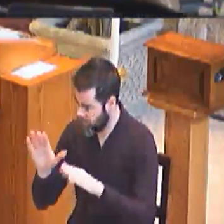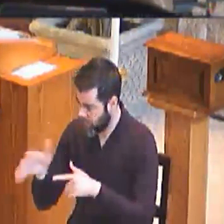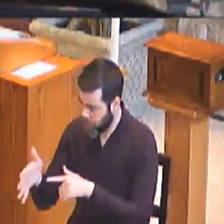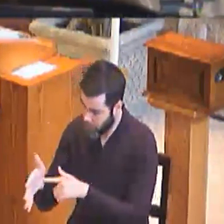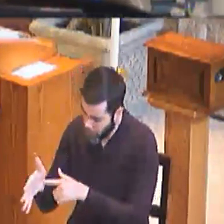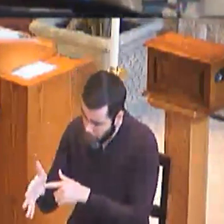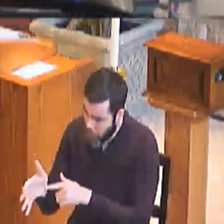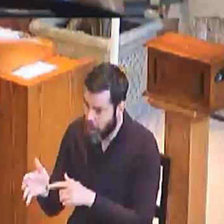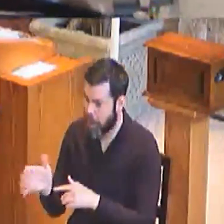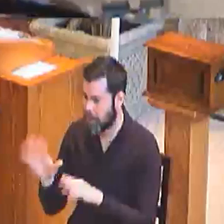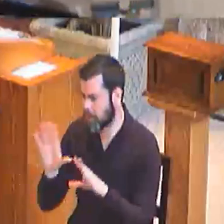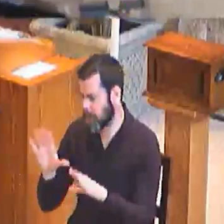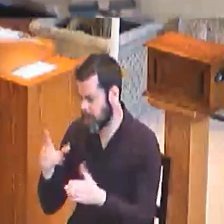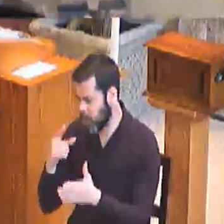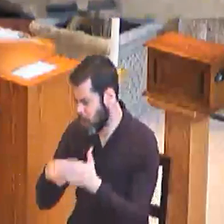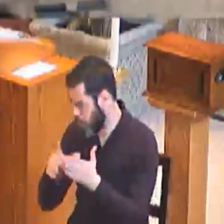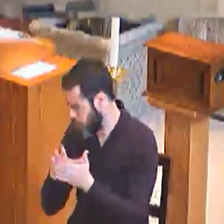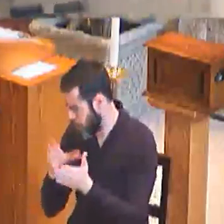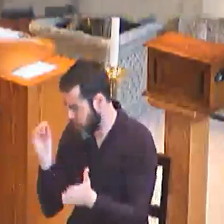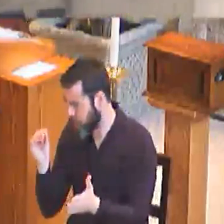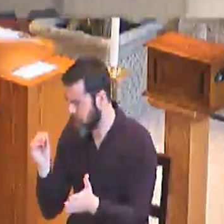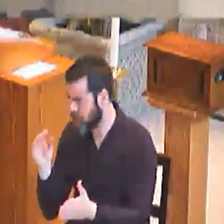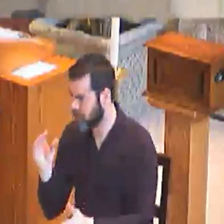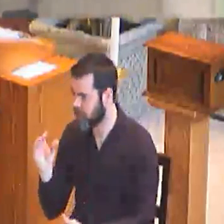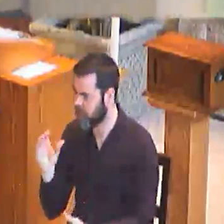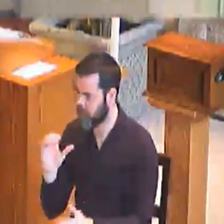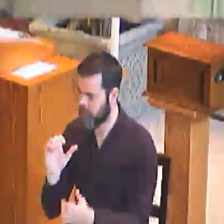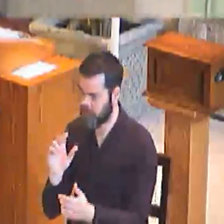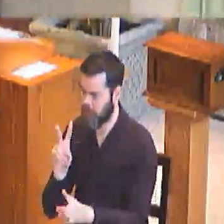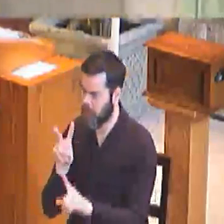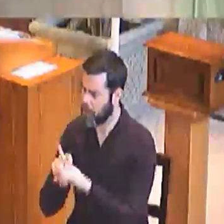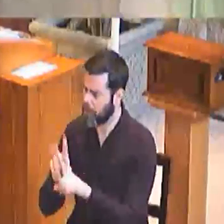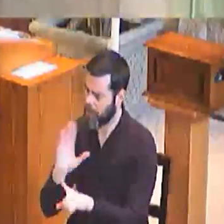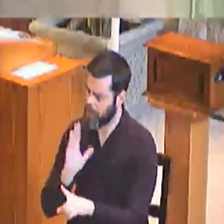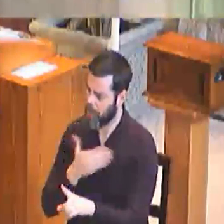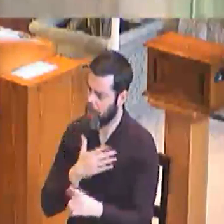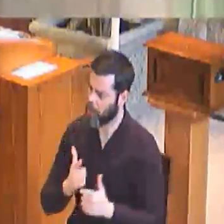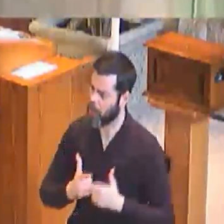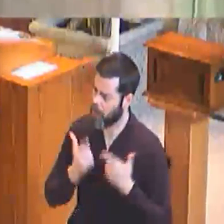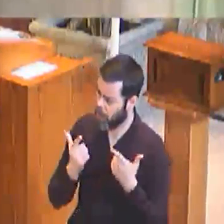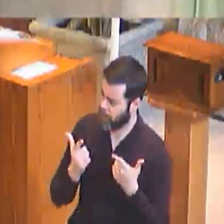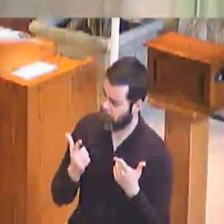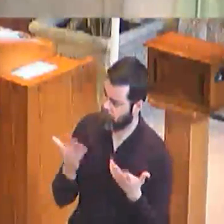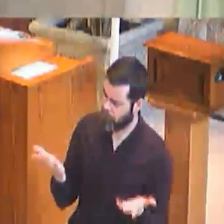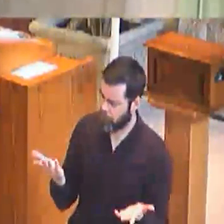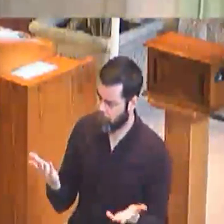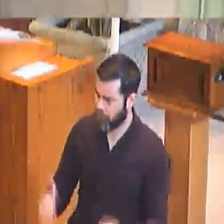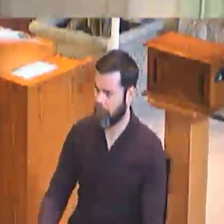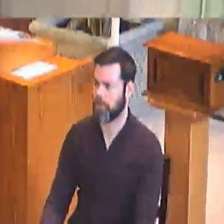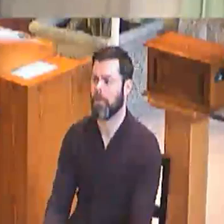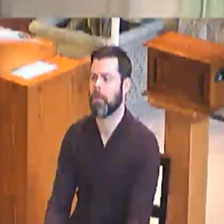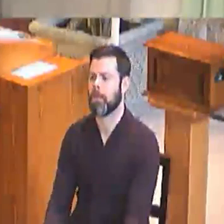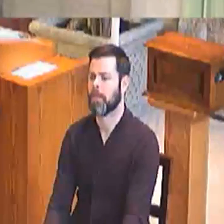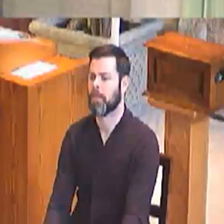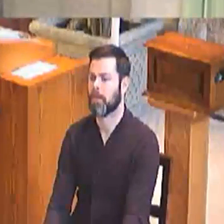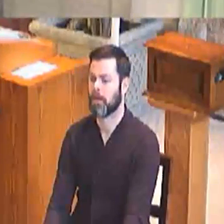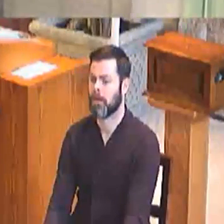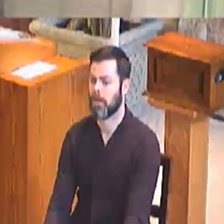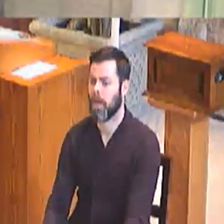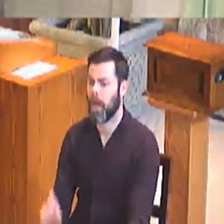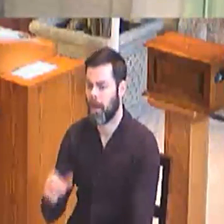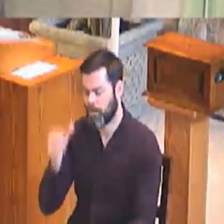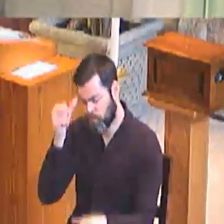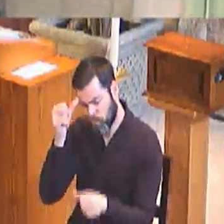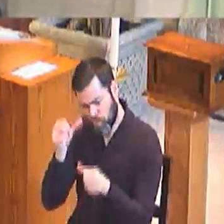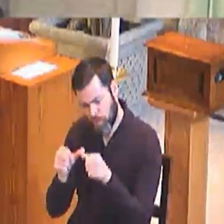you know, what can we learn from Palm Sunday in our own life? I think there's several things for me to be reminded of.